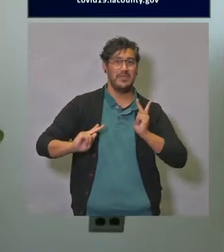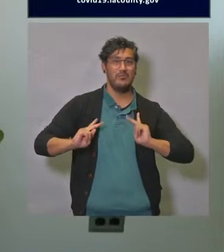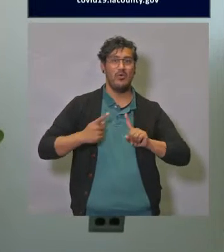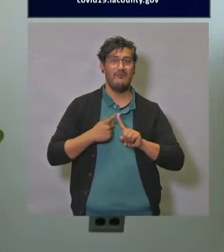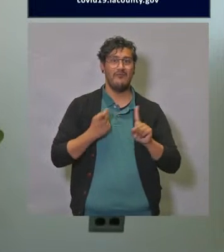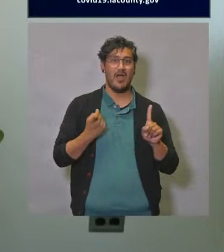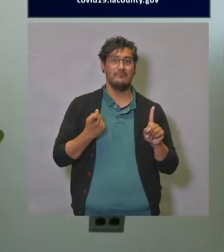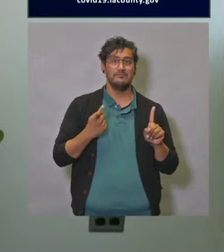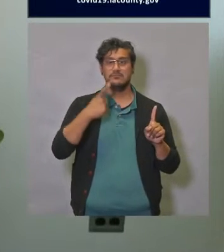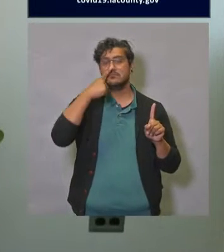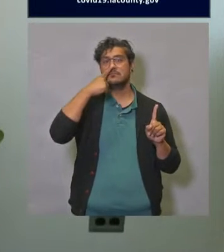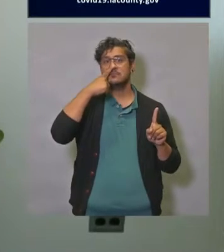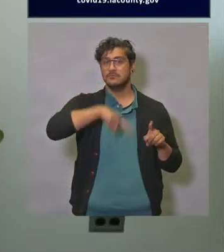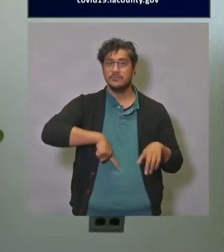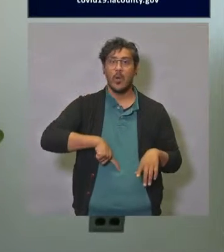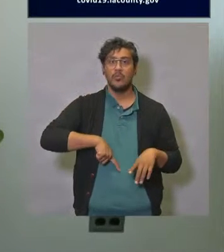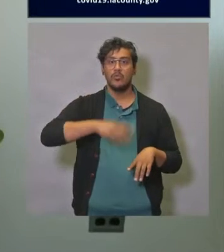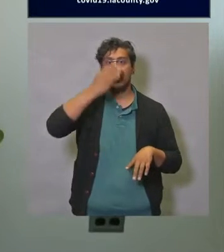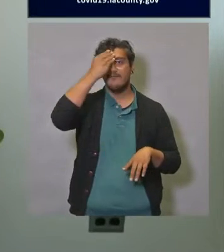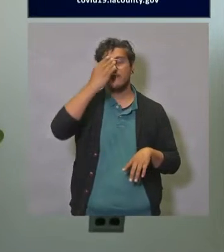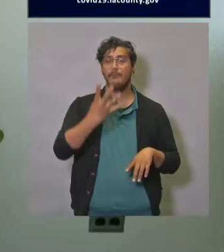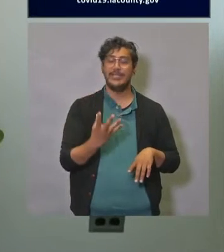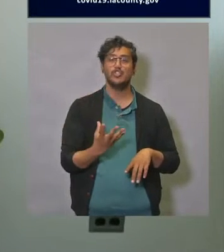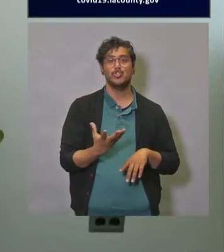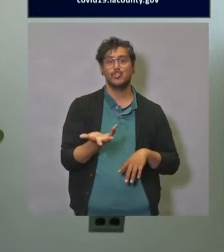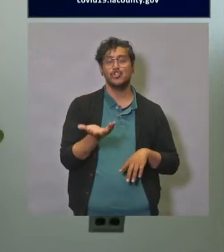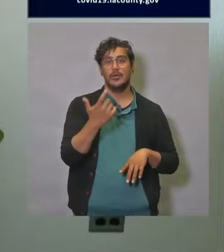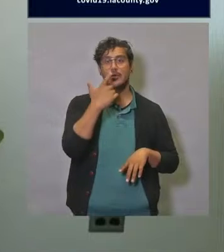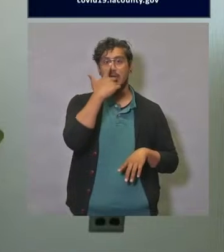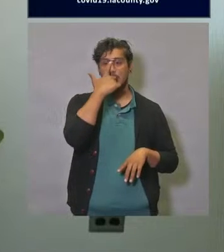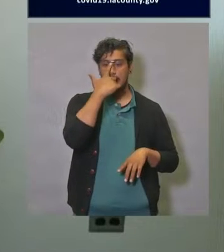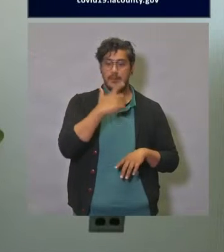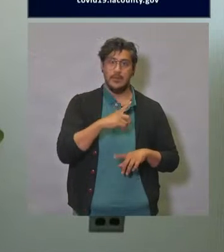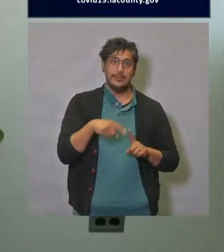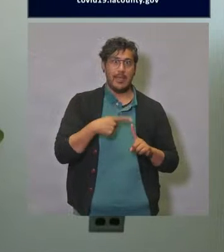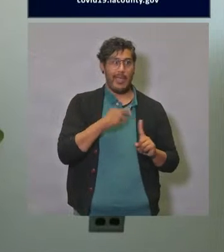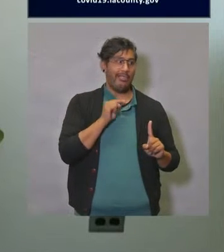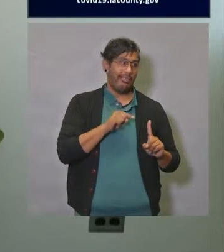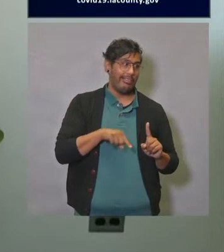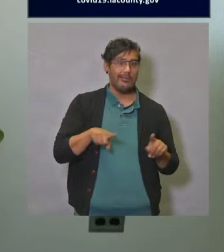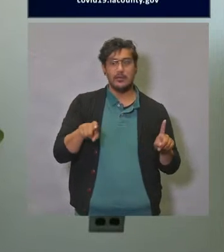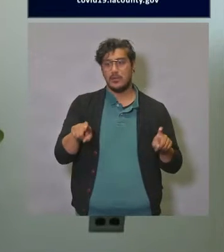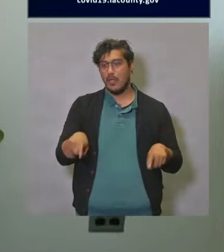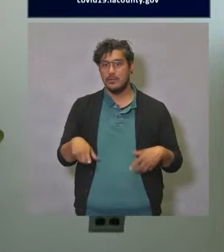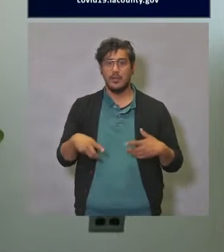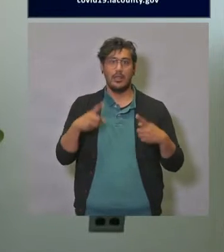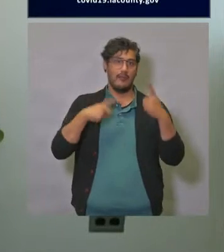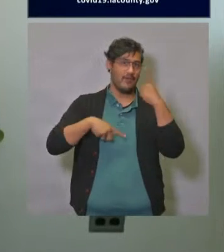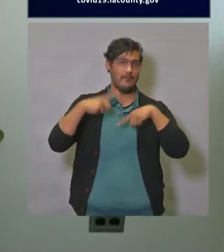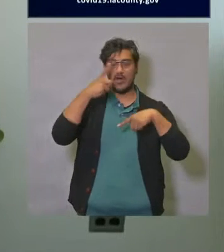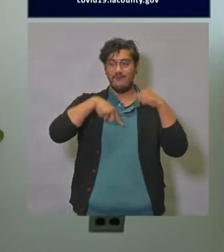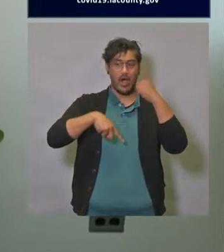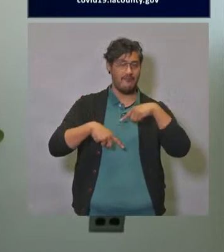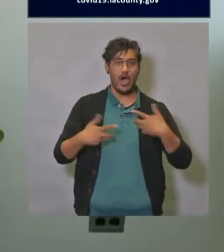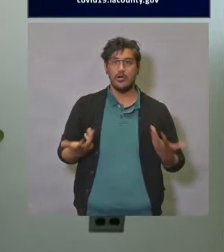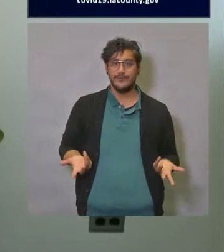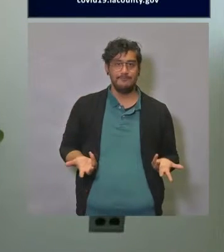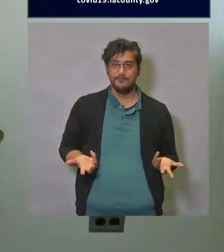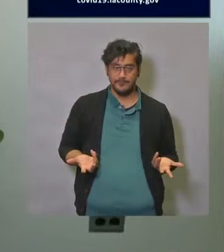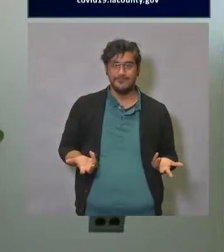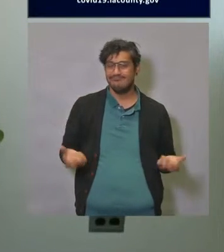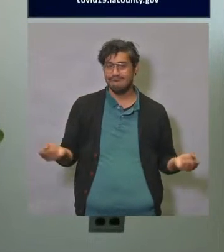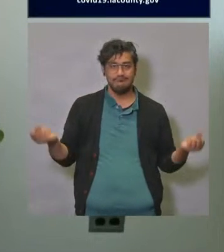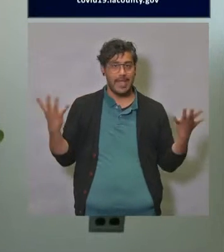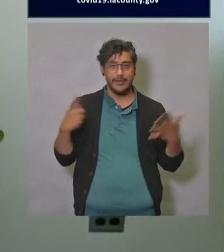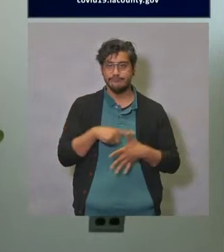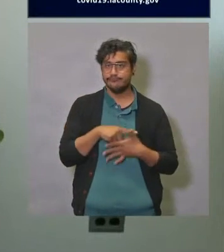from falsifying information? I mean, it's about this, it's about testing. It's, really been about a whole host of